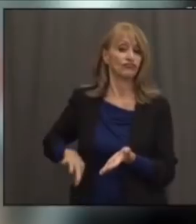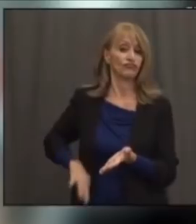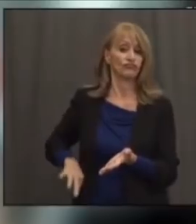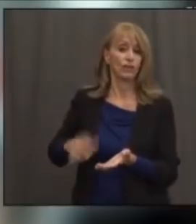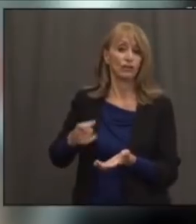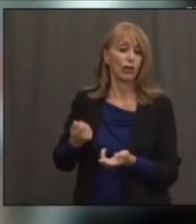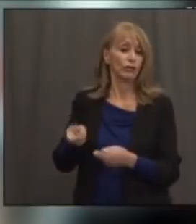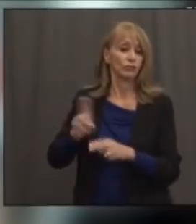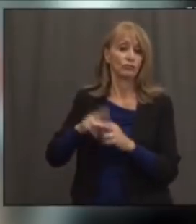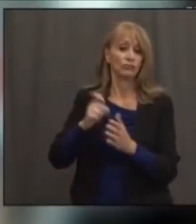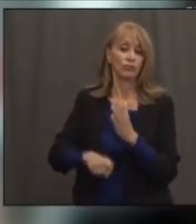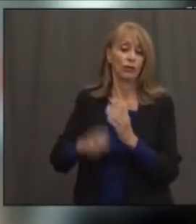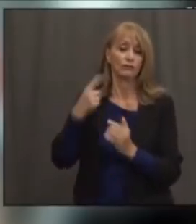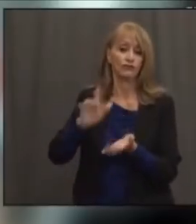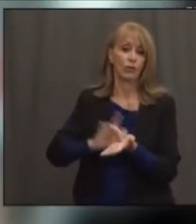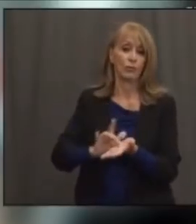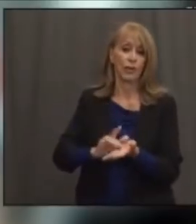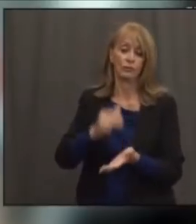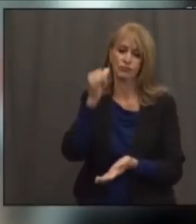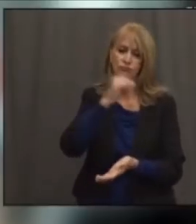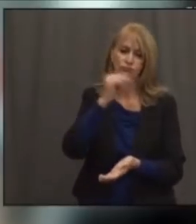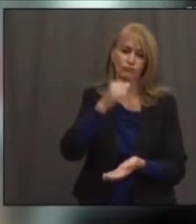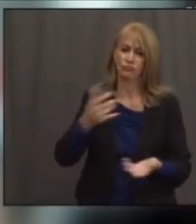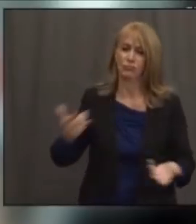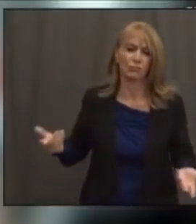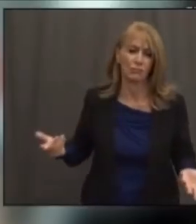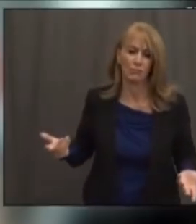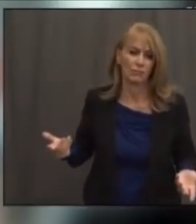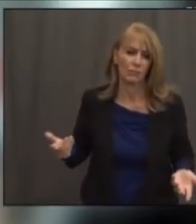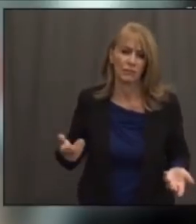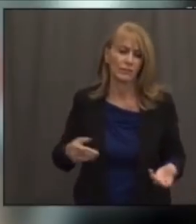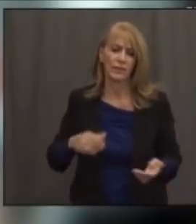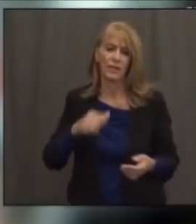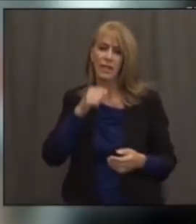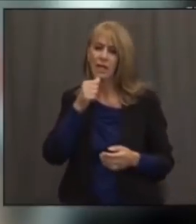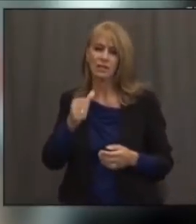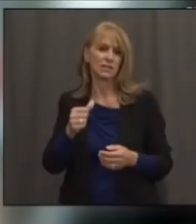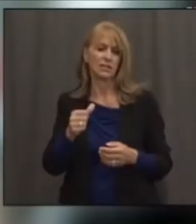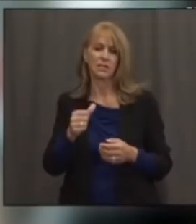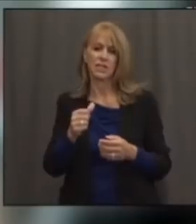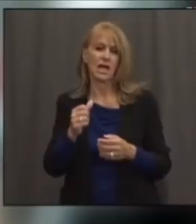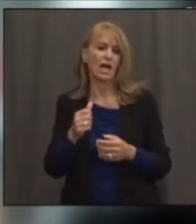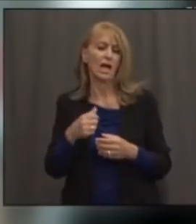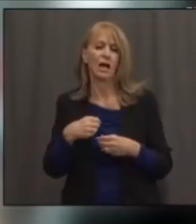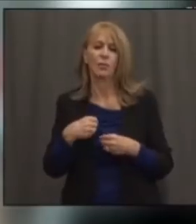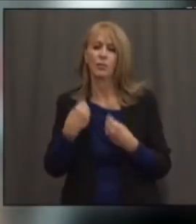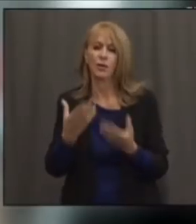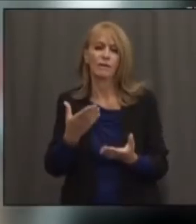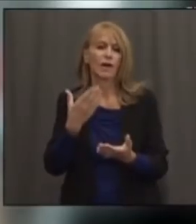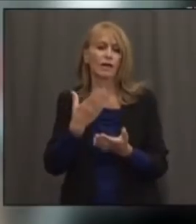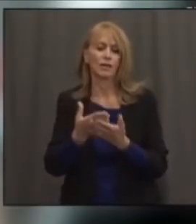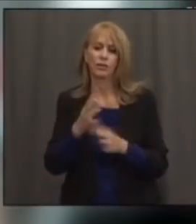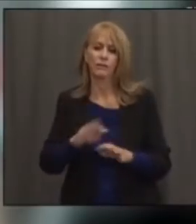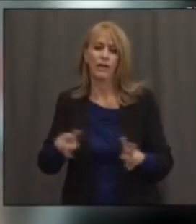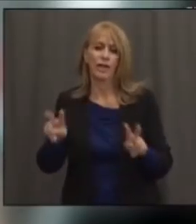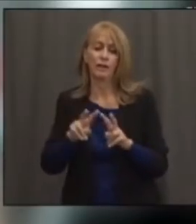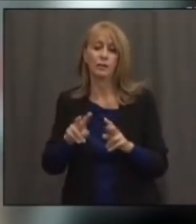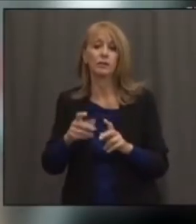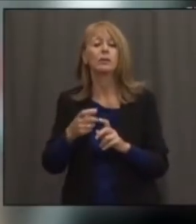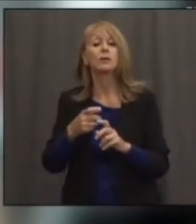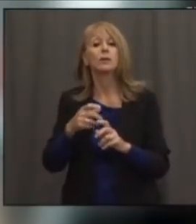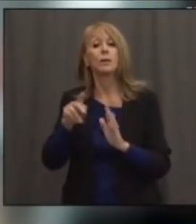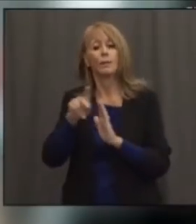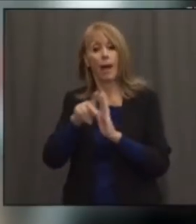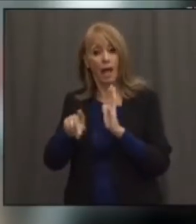the price that doesn't really comport with any measure of any additional value that they're delivering. I think from a policy standpoint,